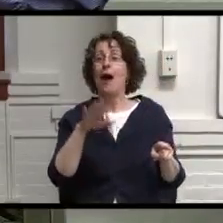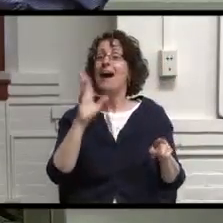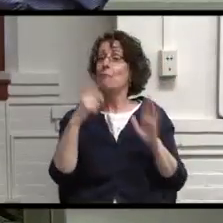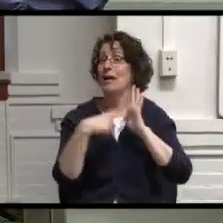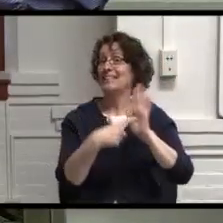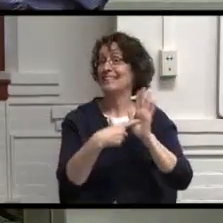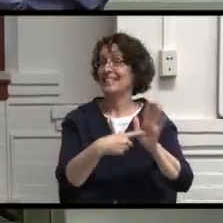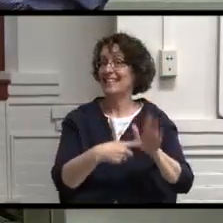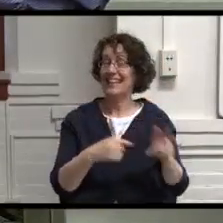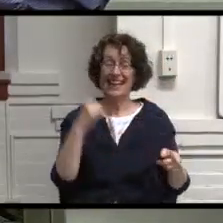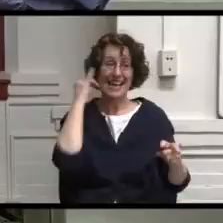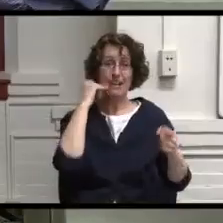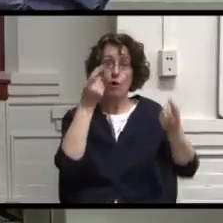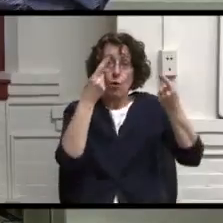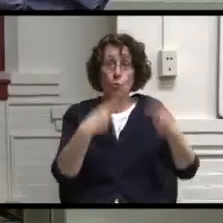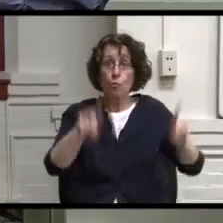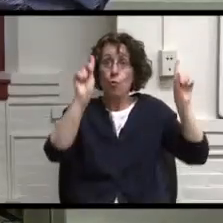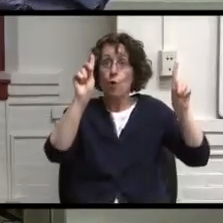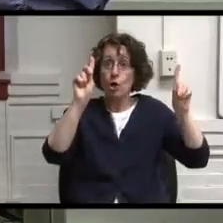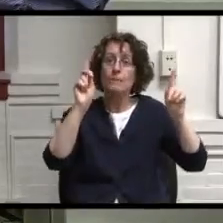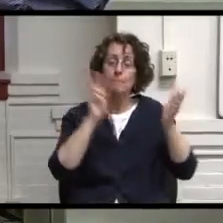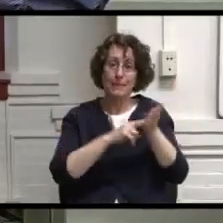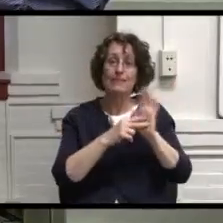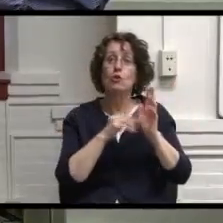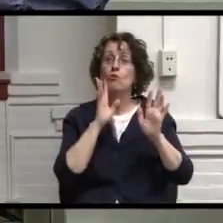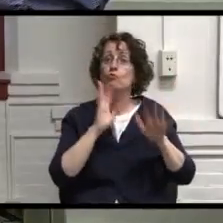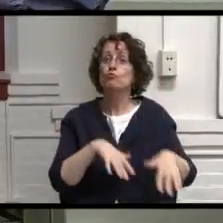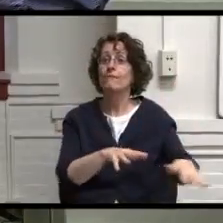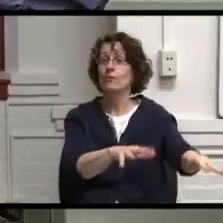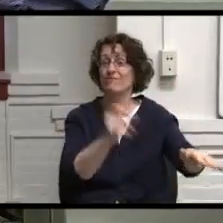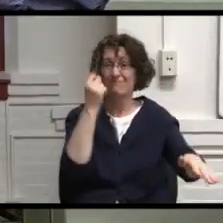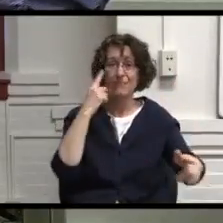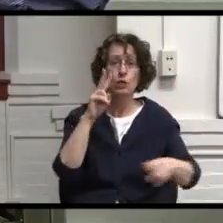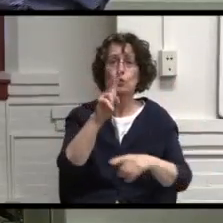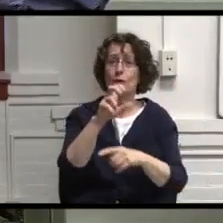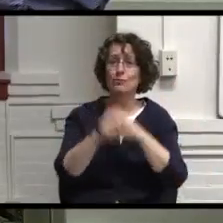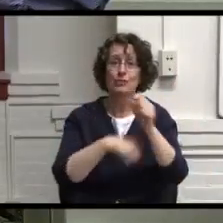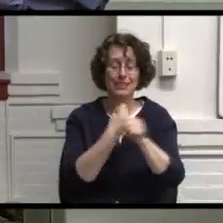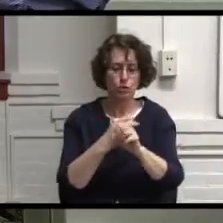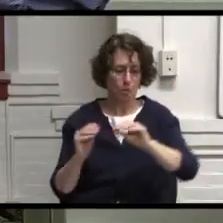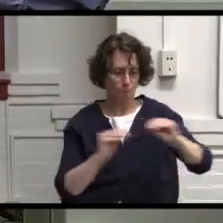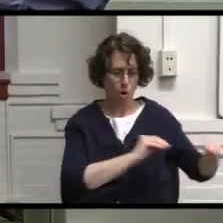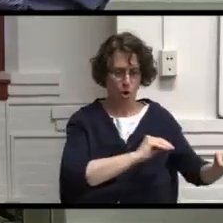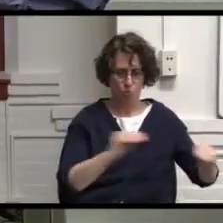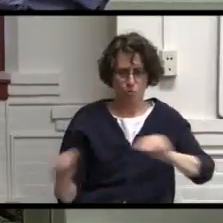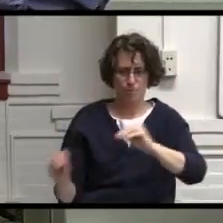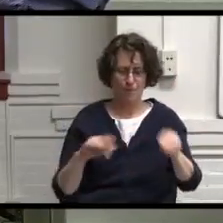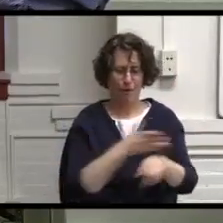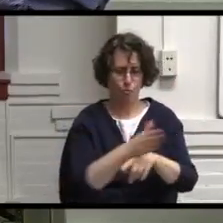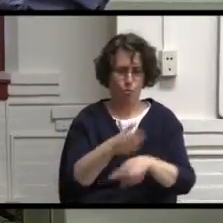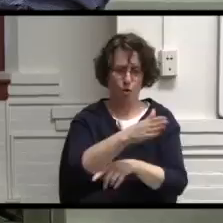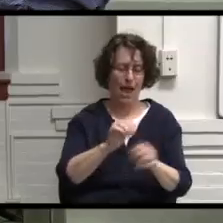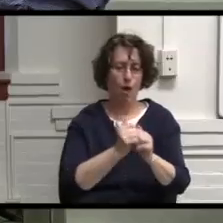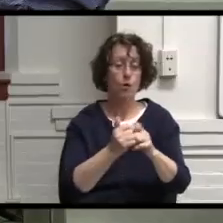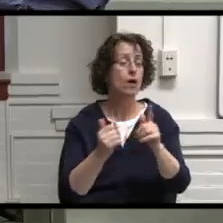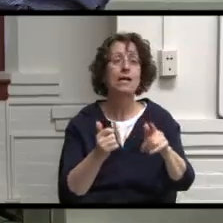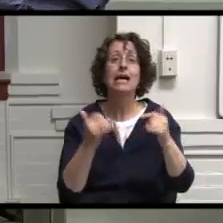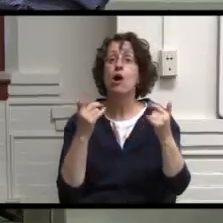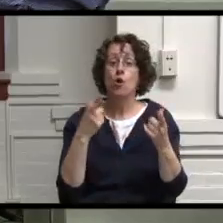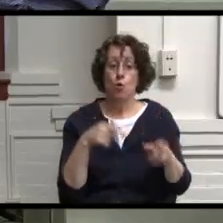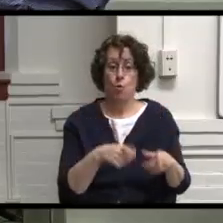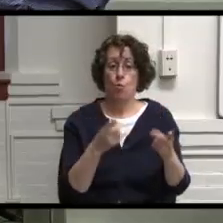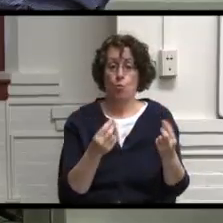this. Our rivers have been altered dramatically over the past 200 years, and this is an opportunity to return the river to